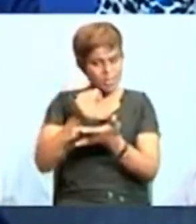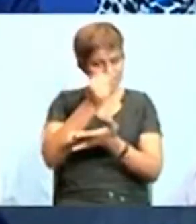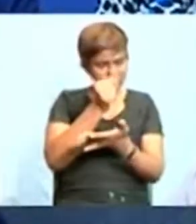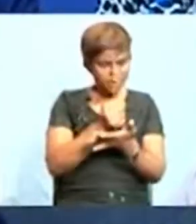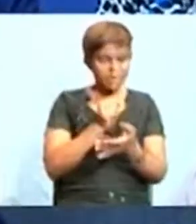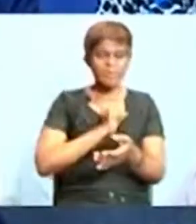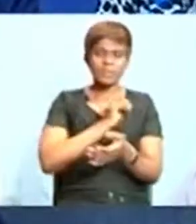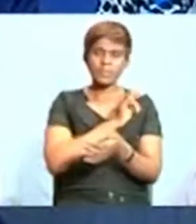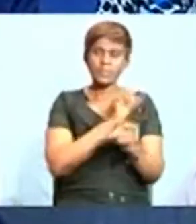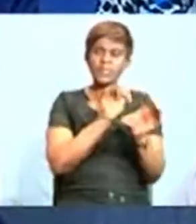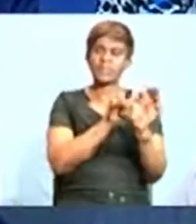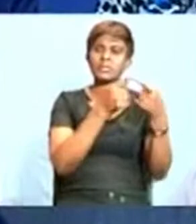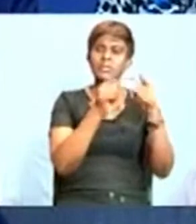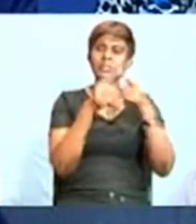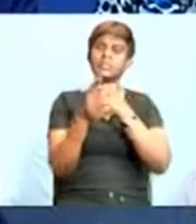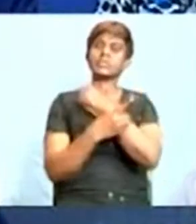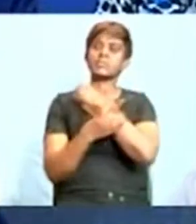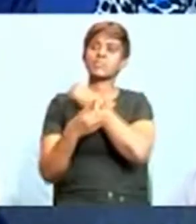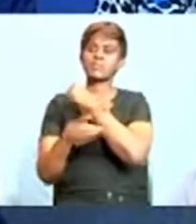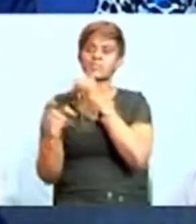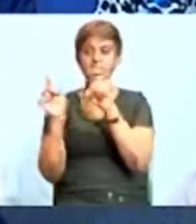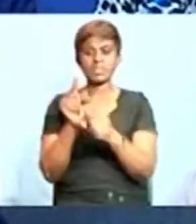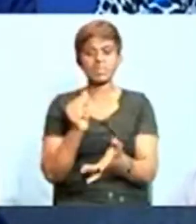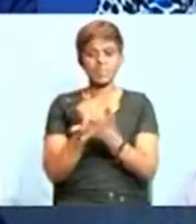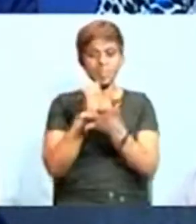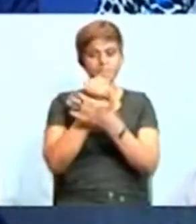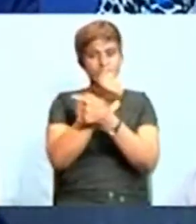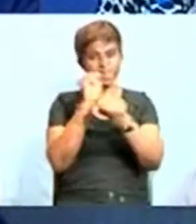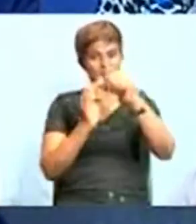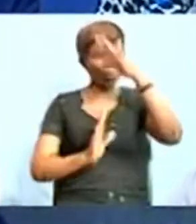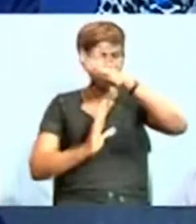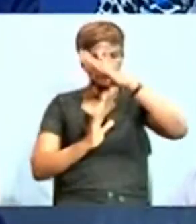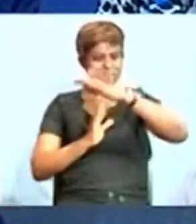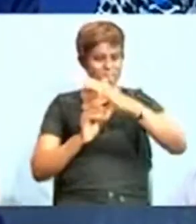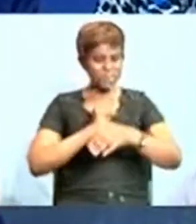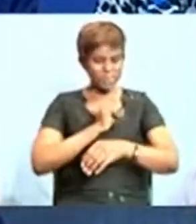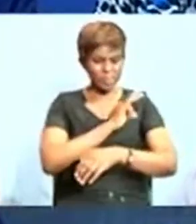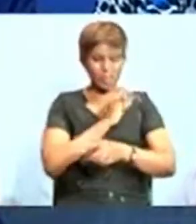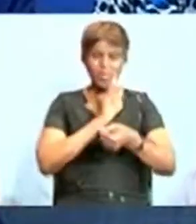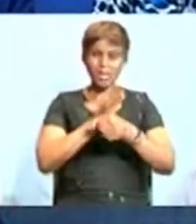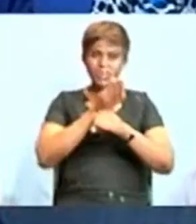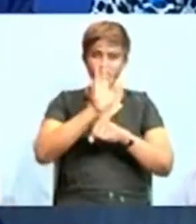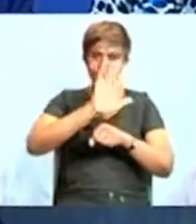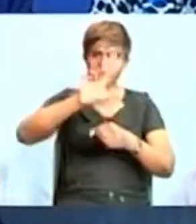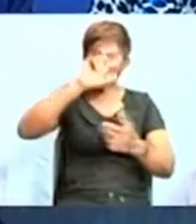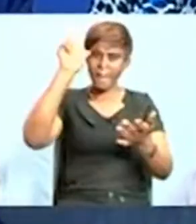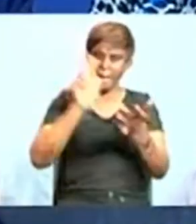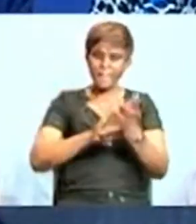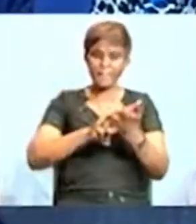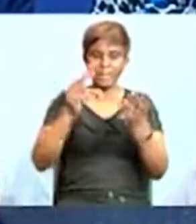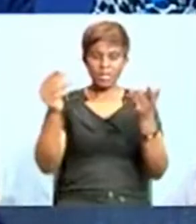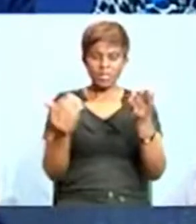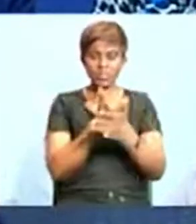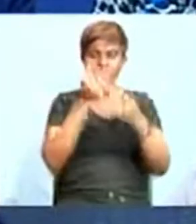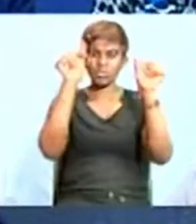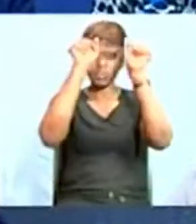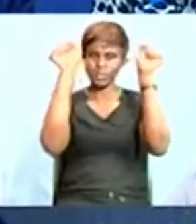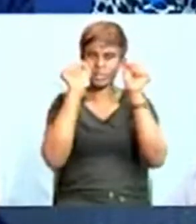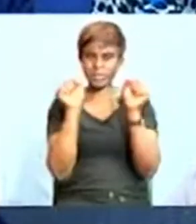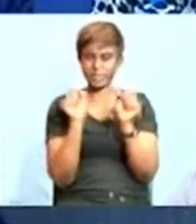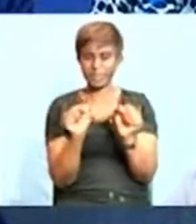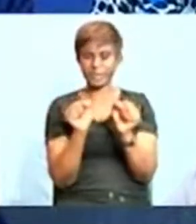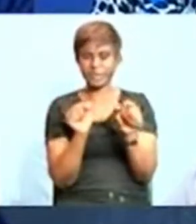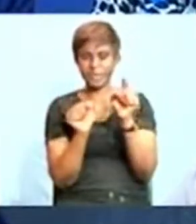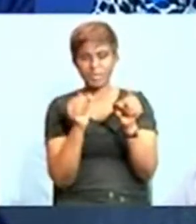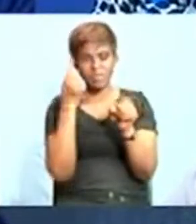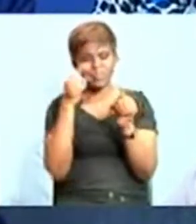the various departments to deal with the limited staff following the approval of the new organogram for